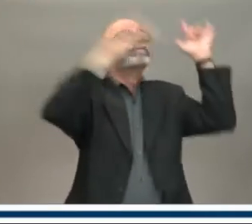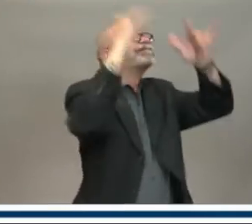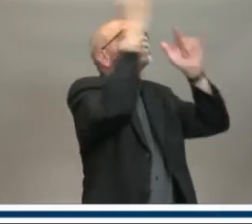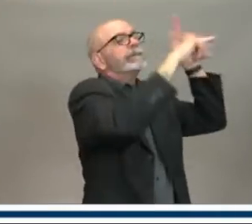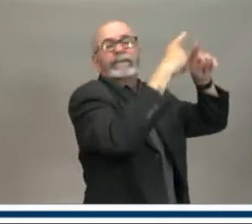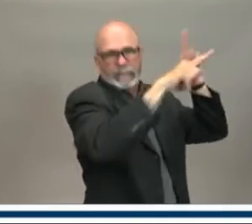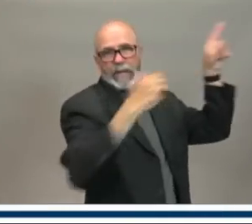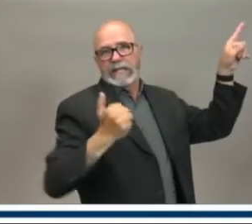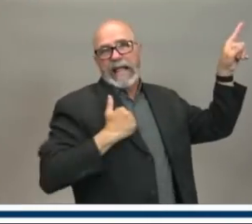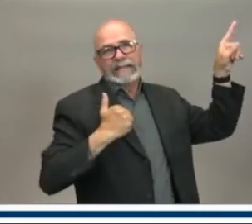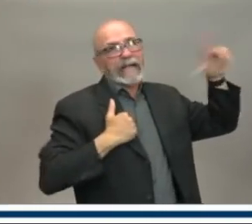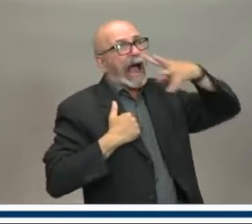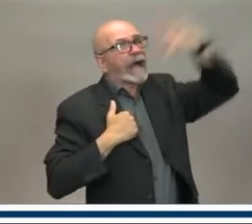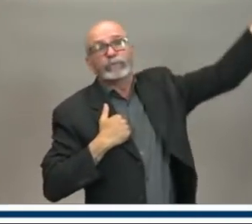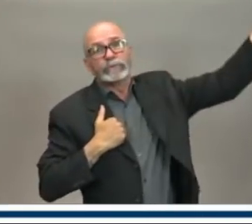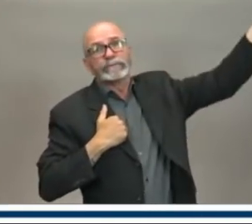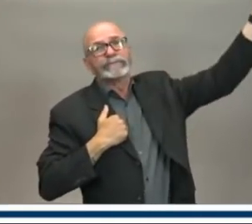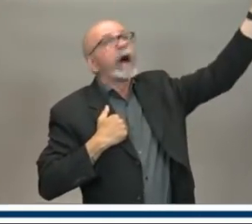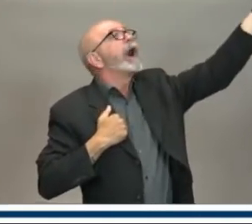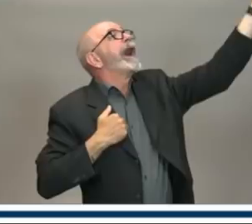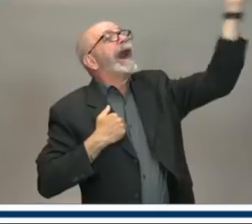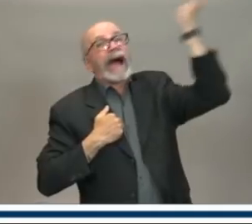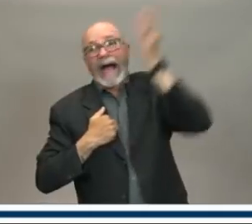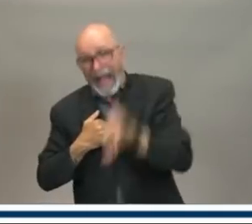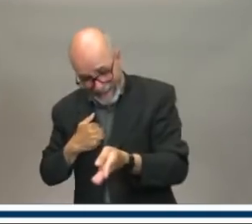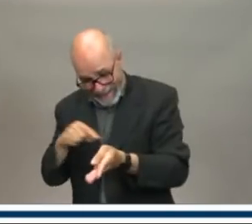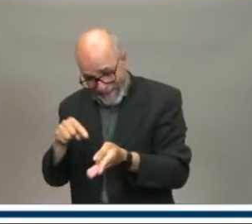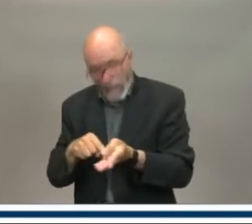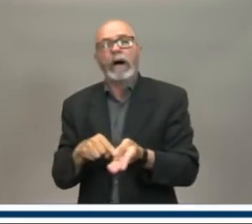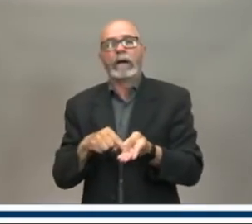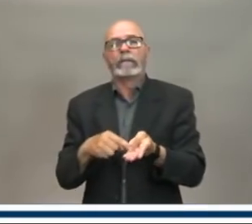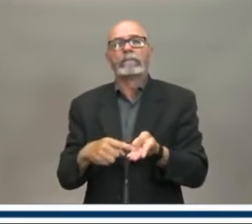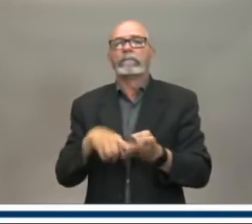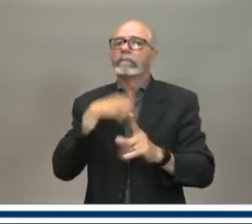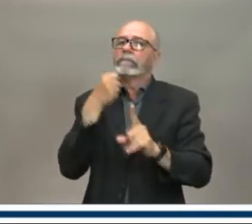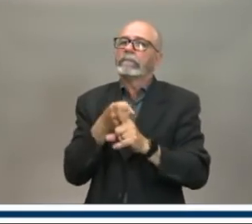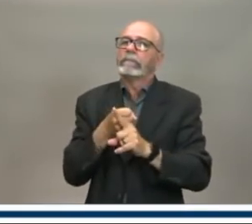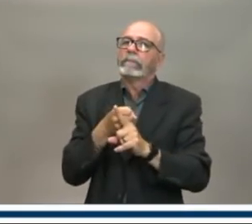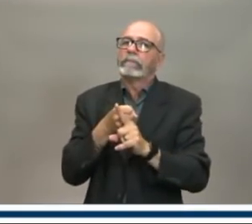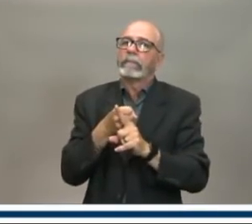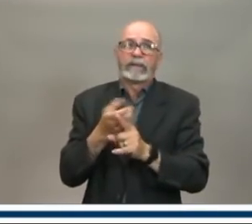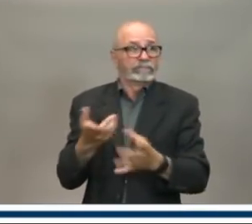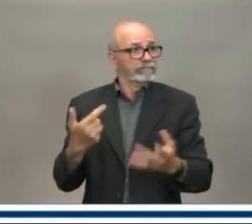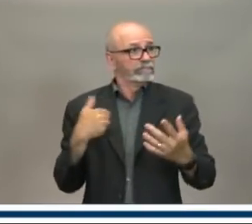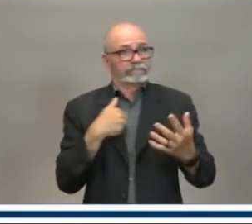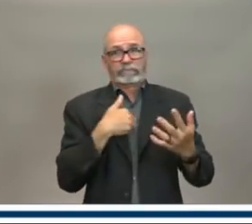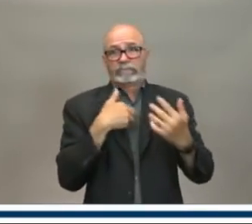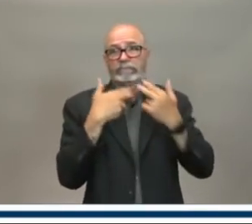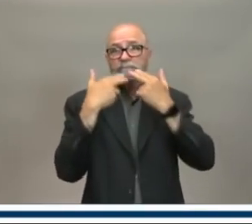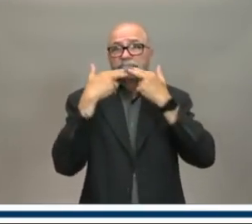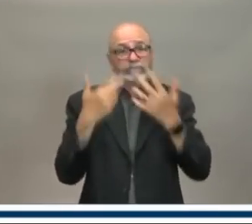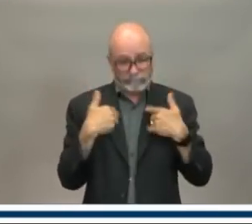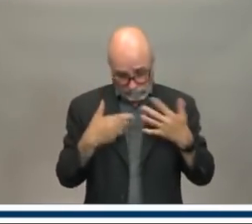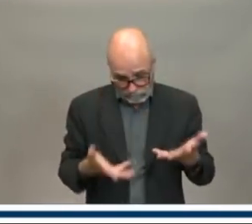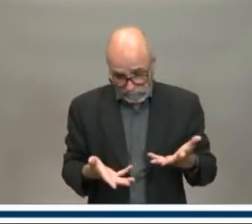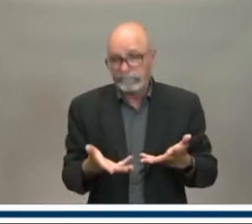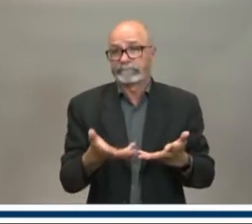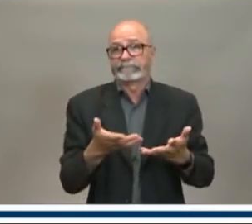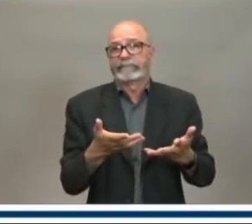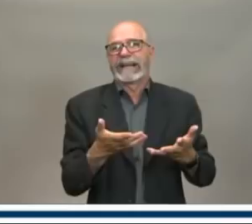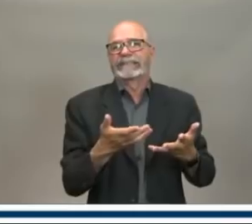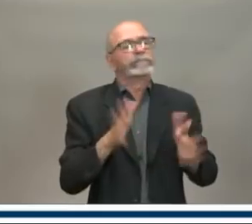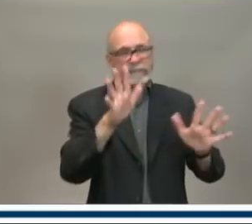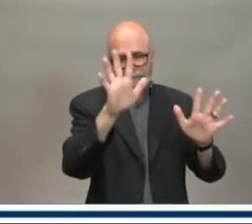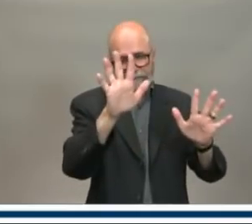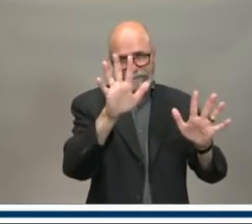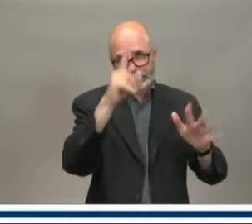from countries outside, beyond our national borders, is something we need to continue to pay